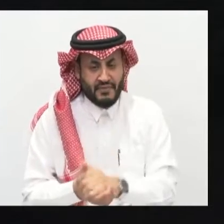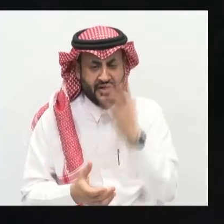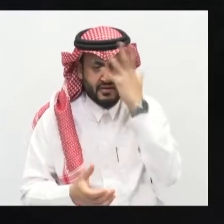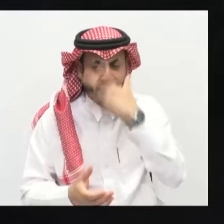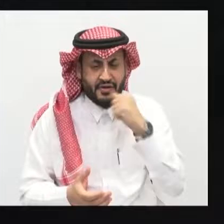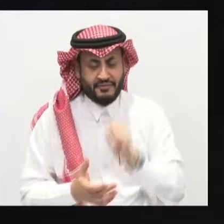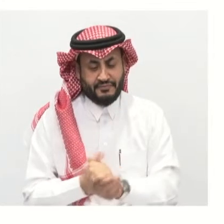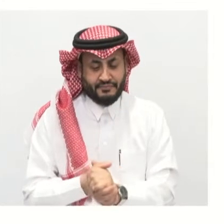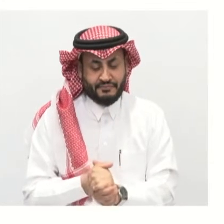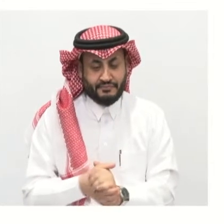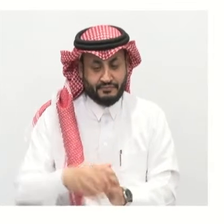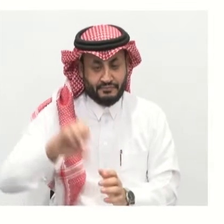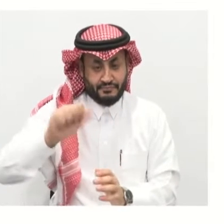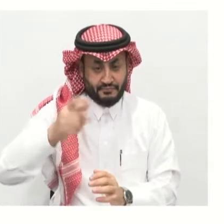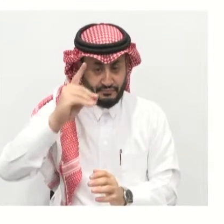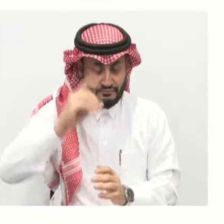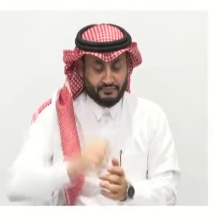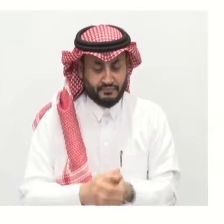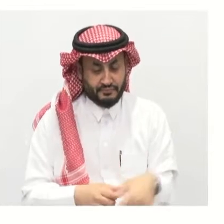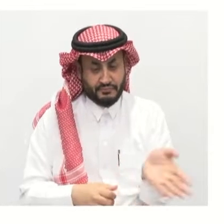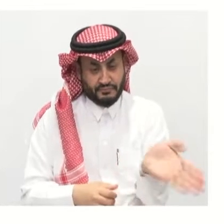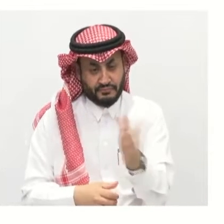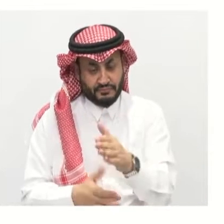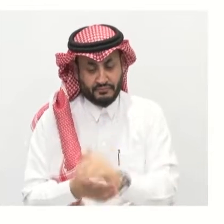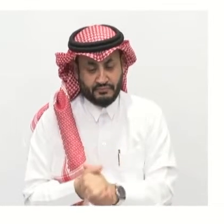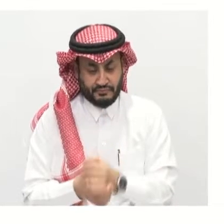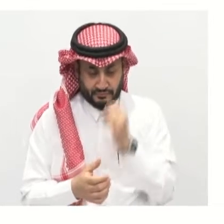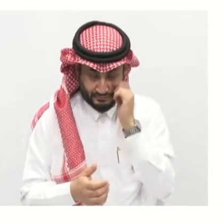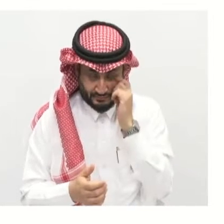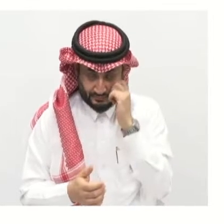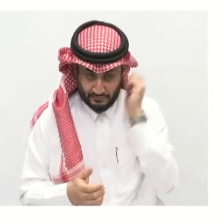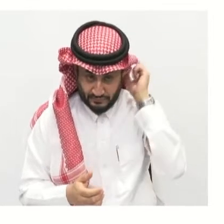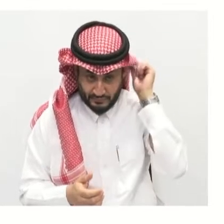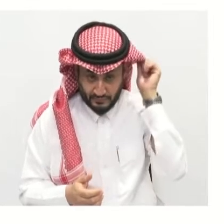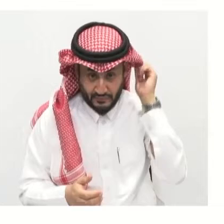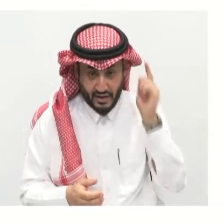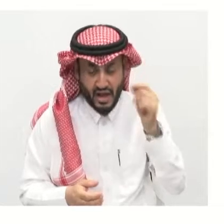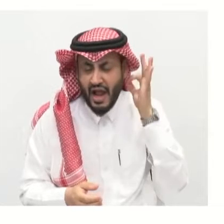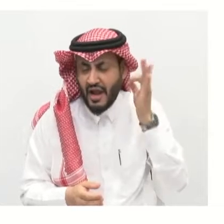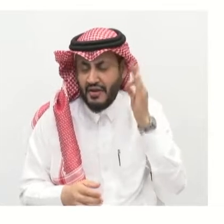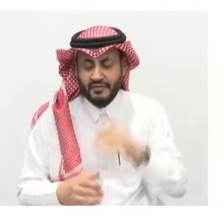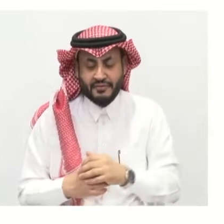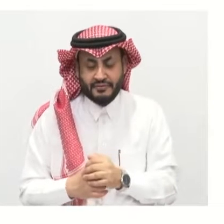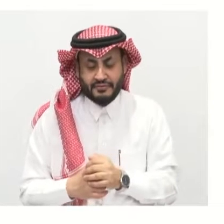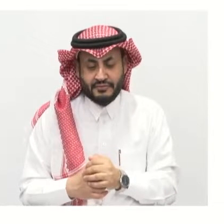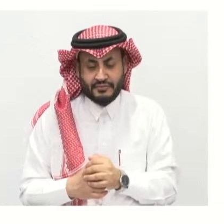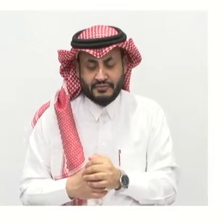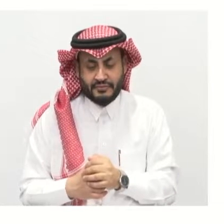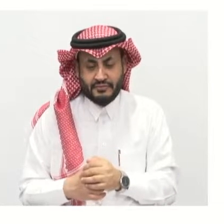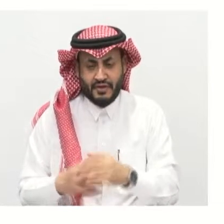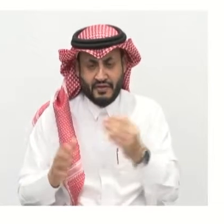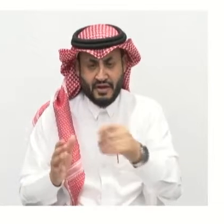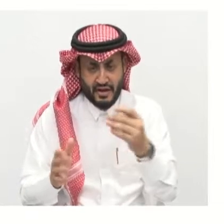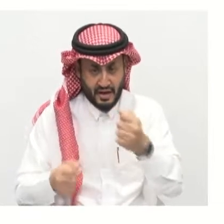words? Excellent. Okay, now please listen to each audio. Make a list.